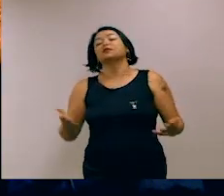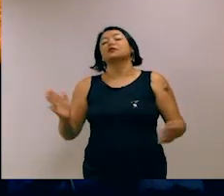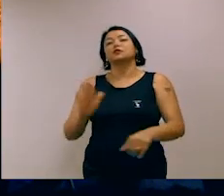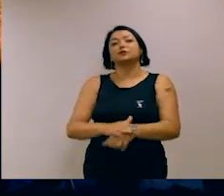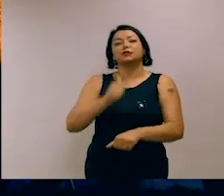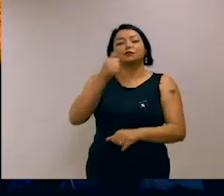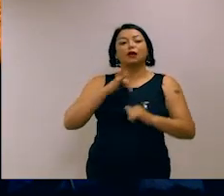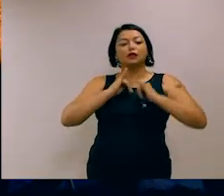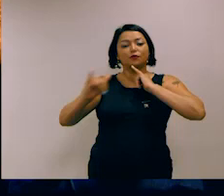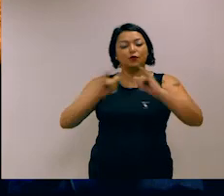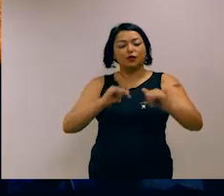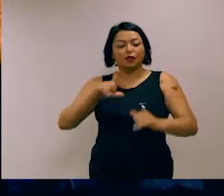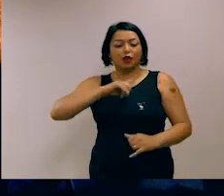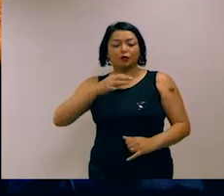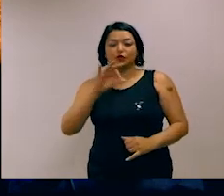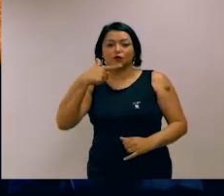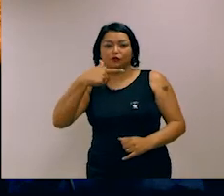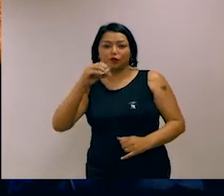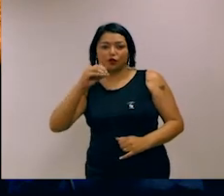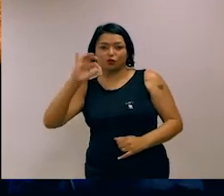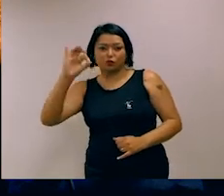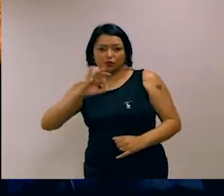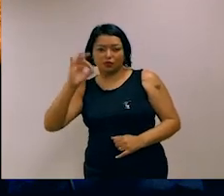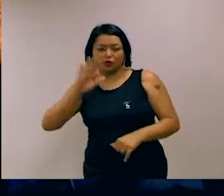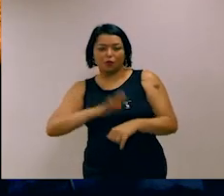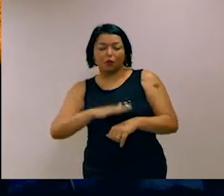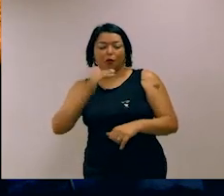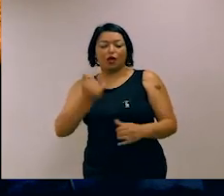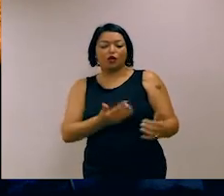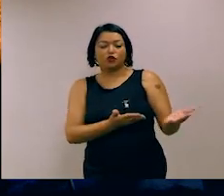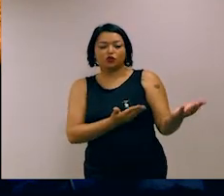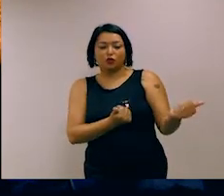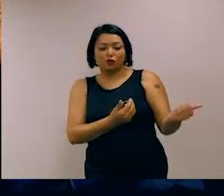women who are willing to choose computer science majors.